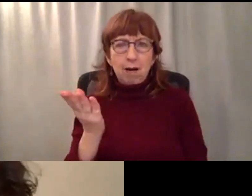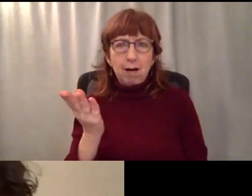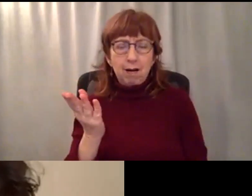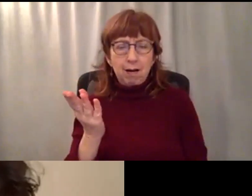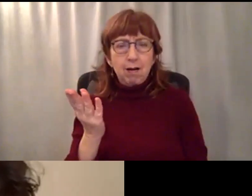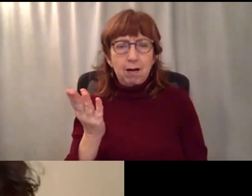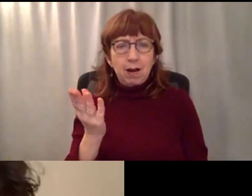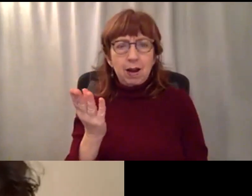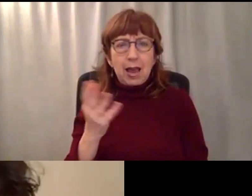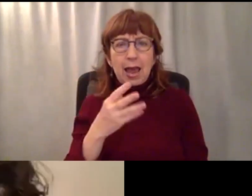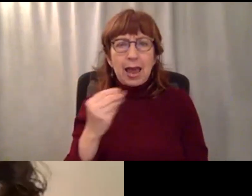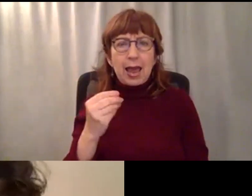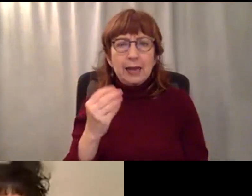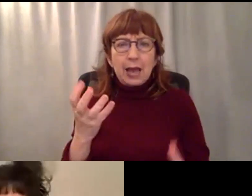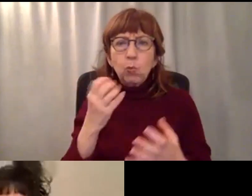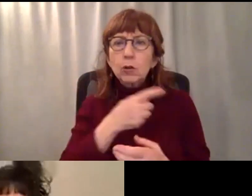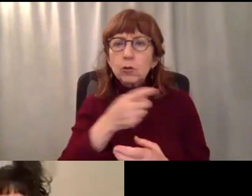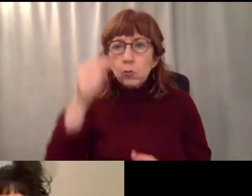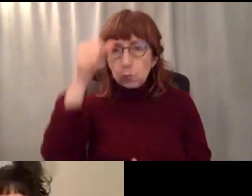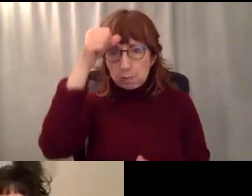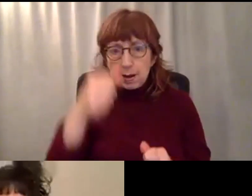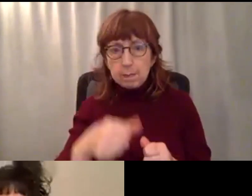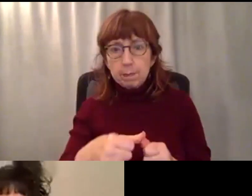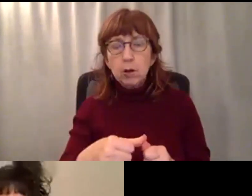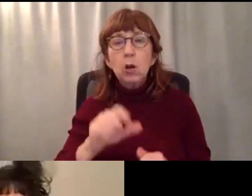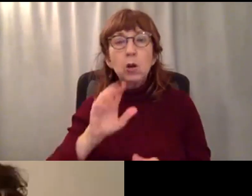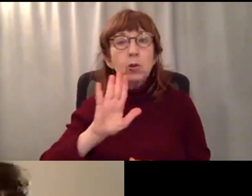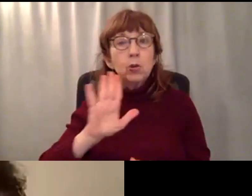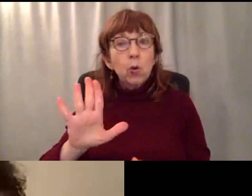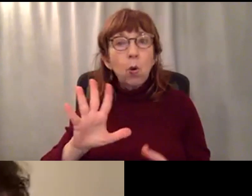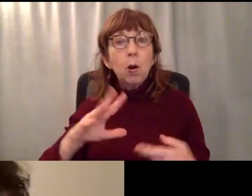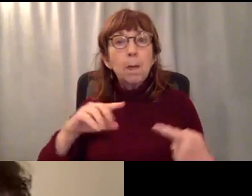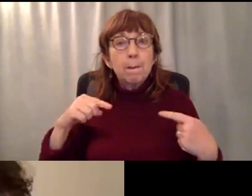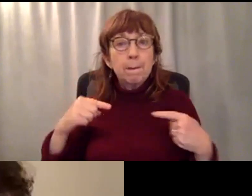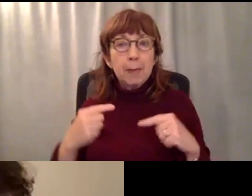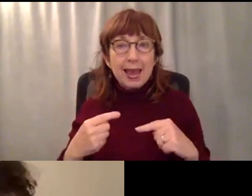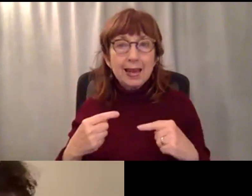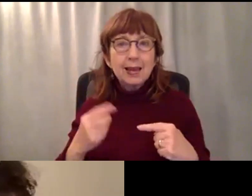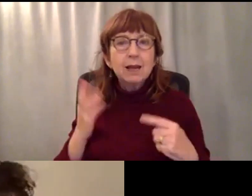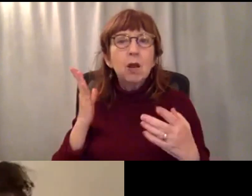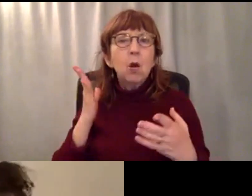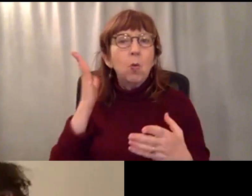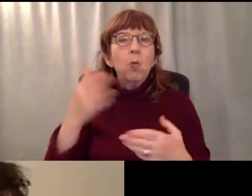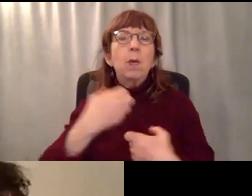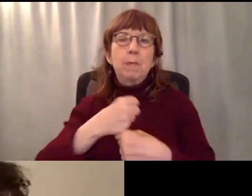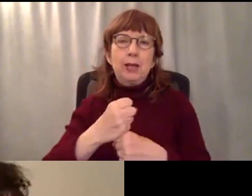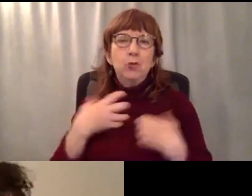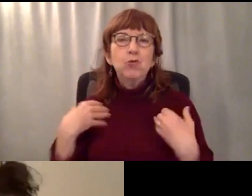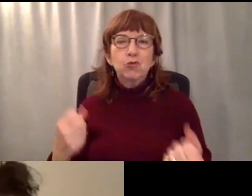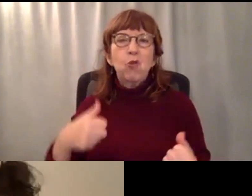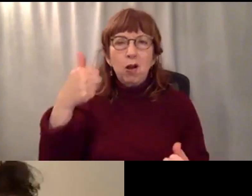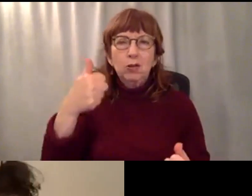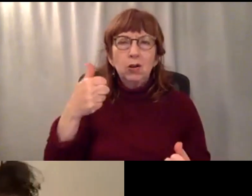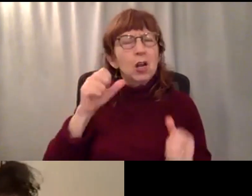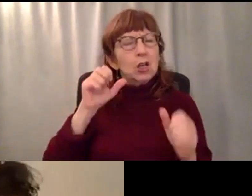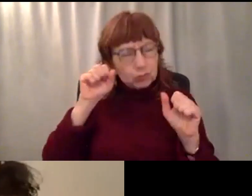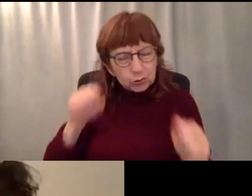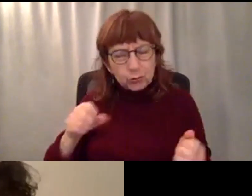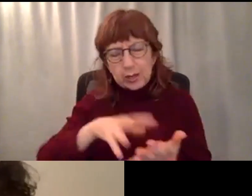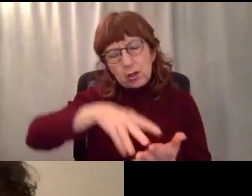know, and I want you to remember that your pain is always gonna make you stronger. So always learn from your